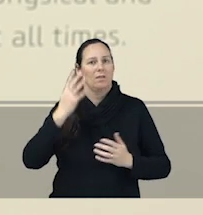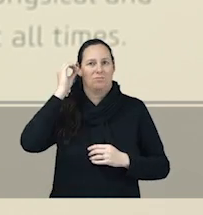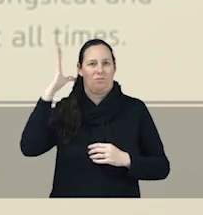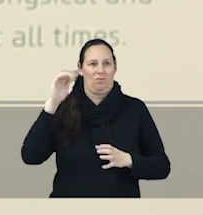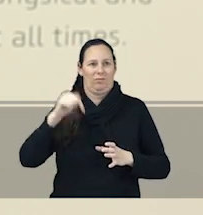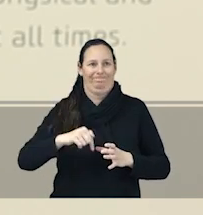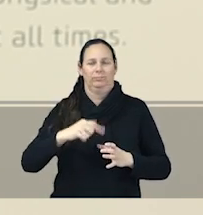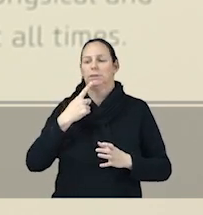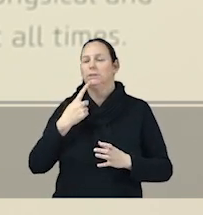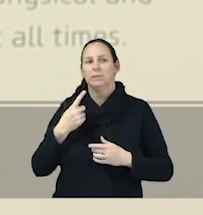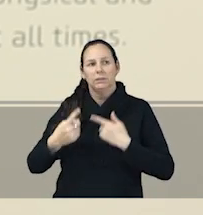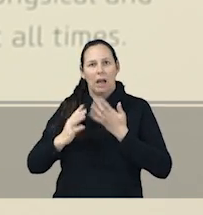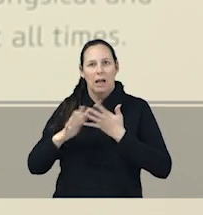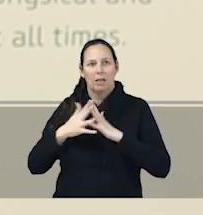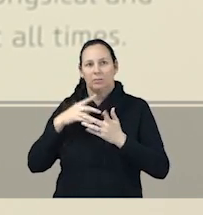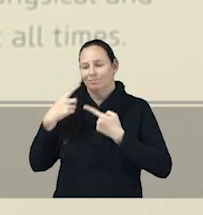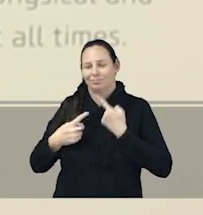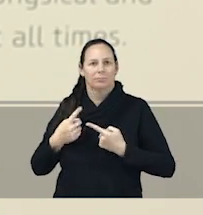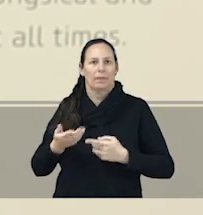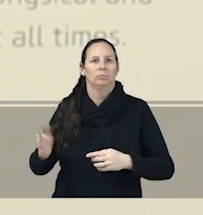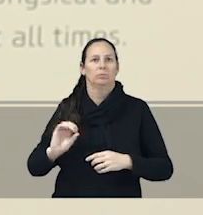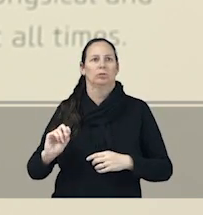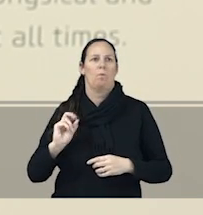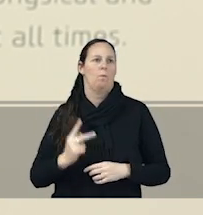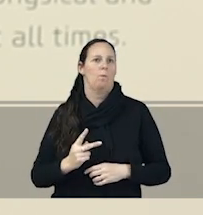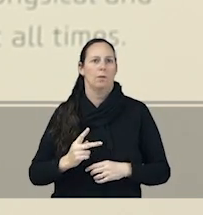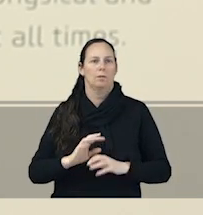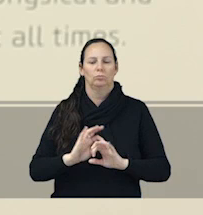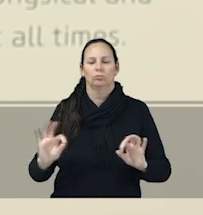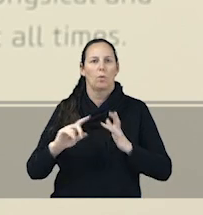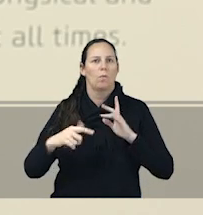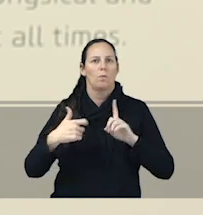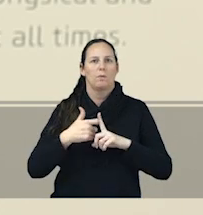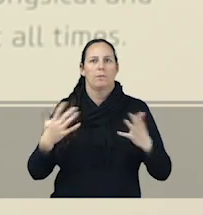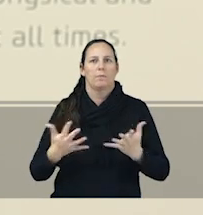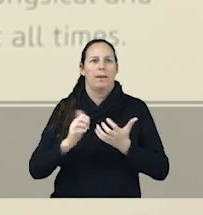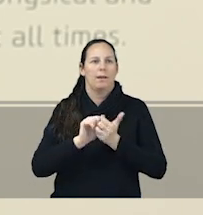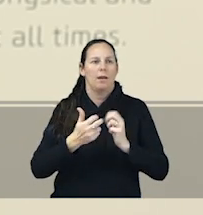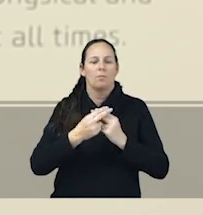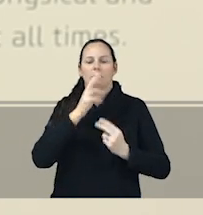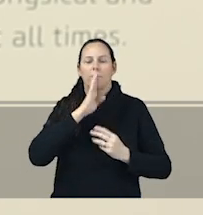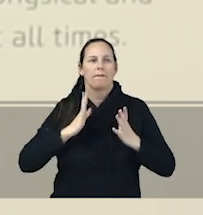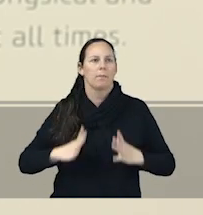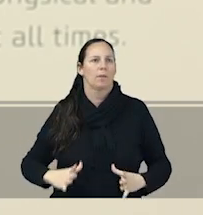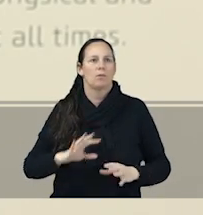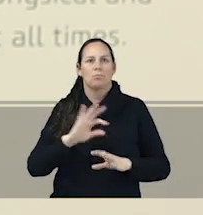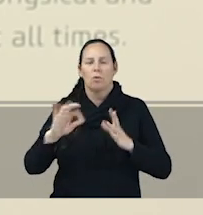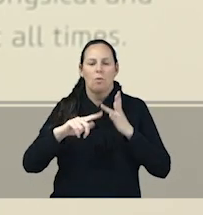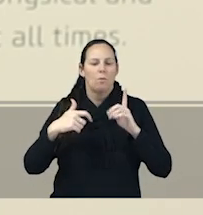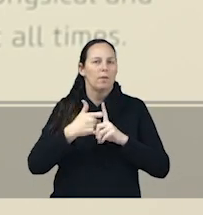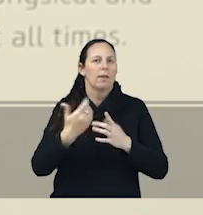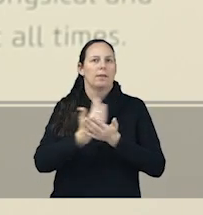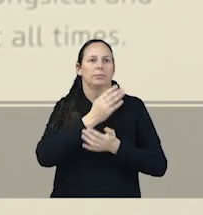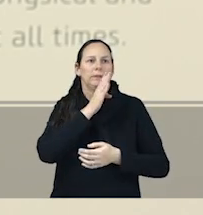that tells them that it's not okay to play sexual games. That it's not okay to play games with your private parts. It's not okay to keep a secret about the